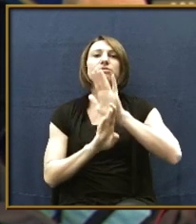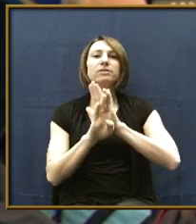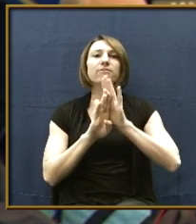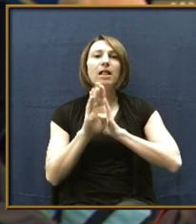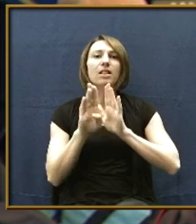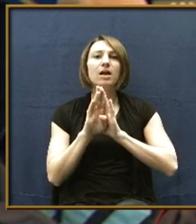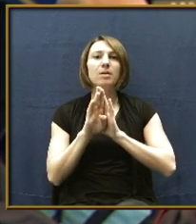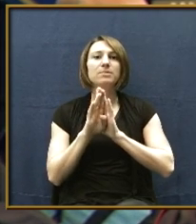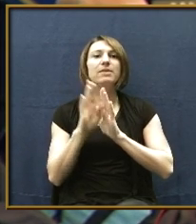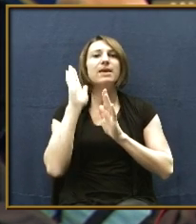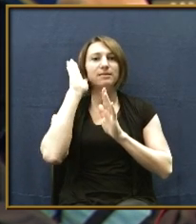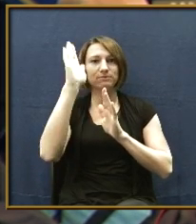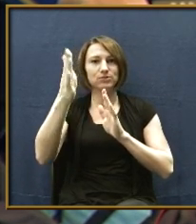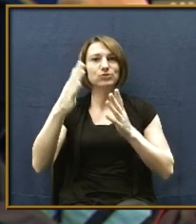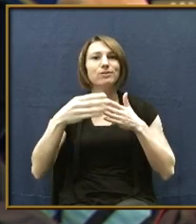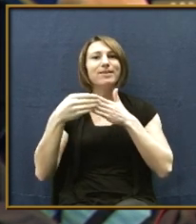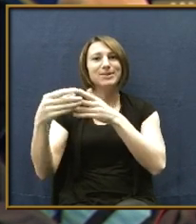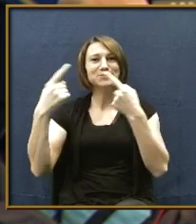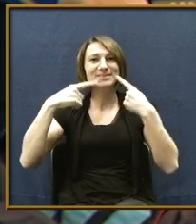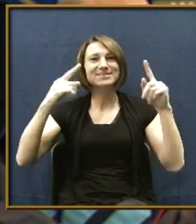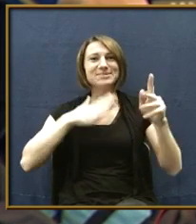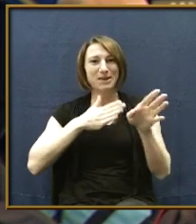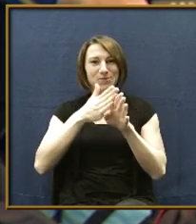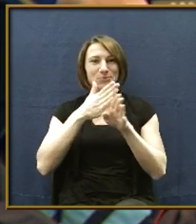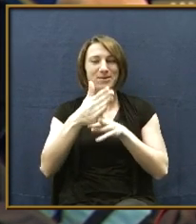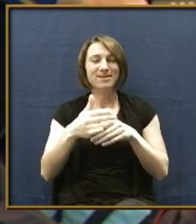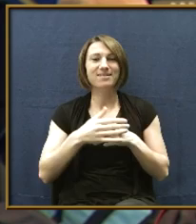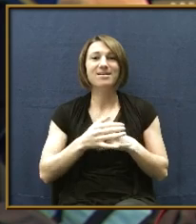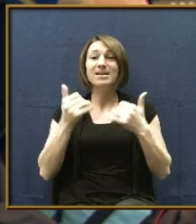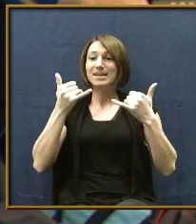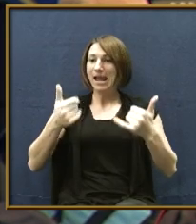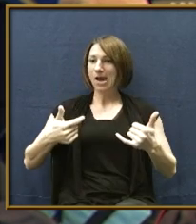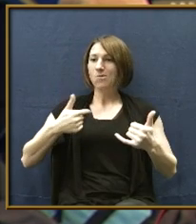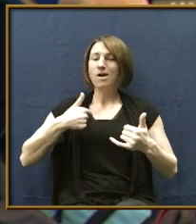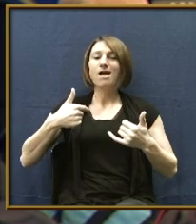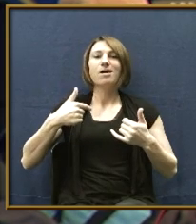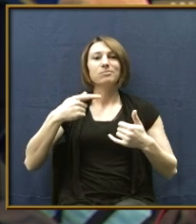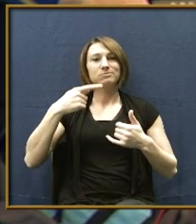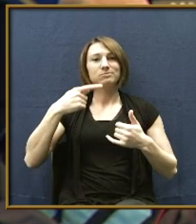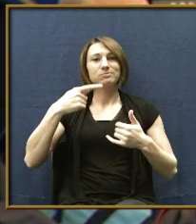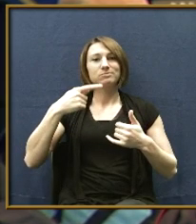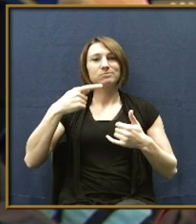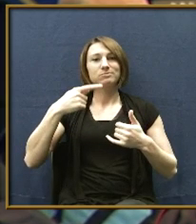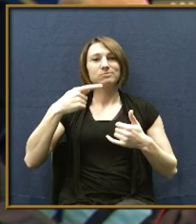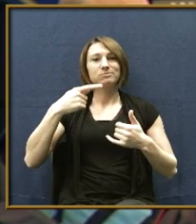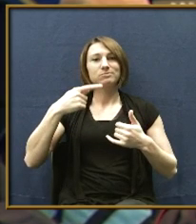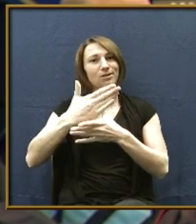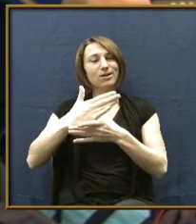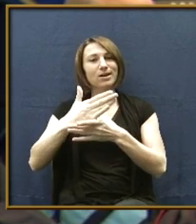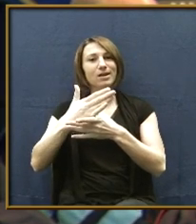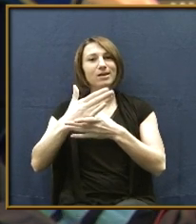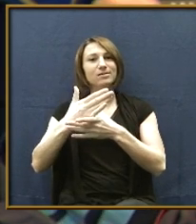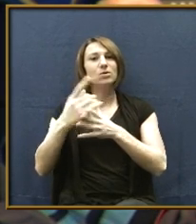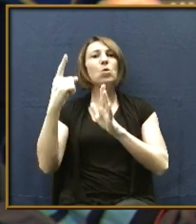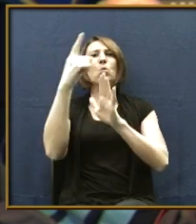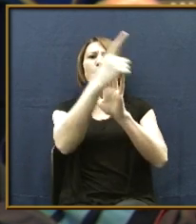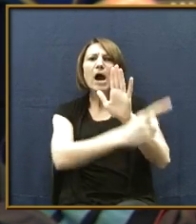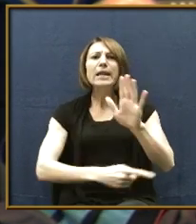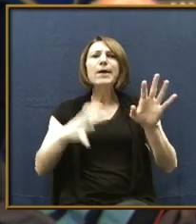in my career. And now I've been entrusted to share with you about